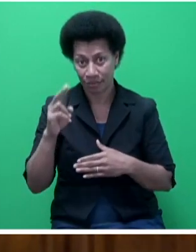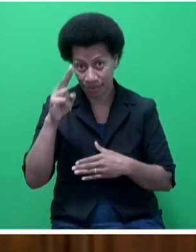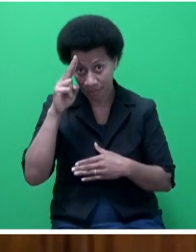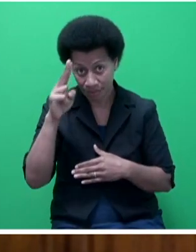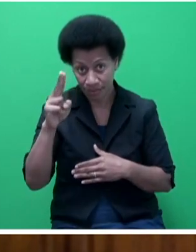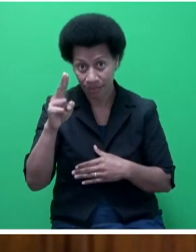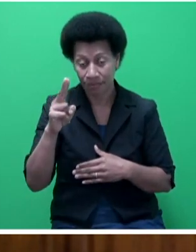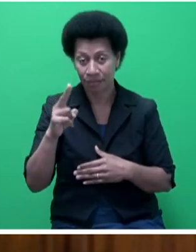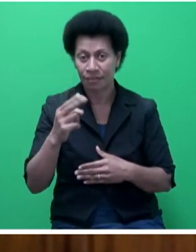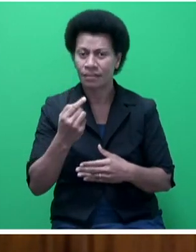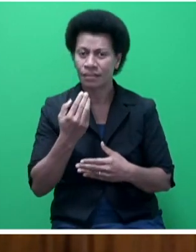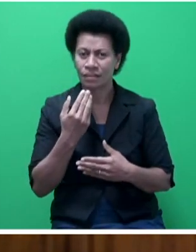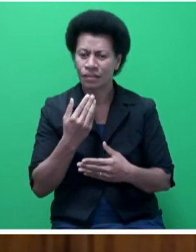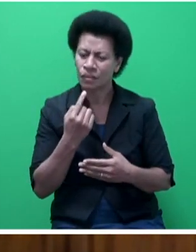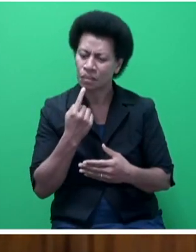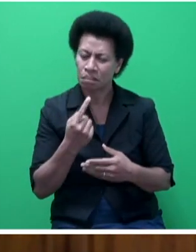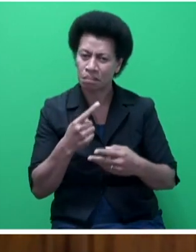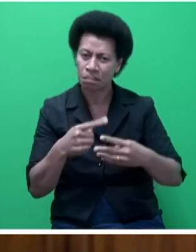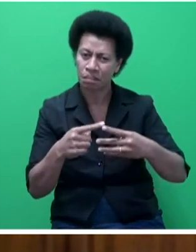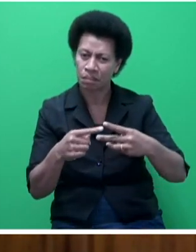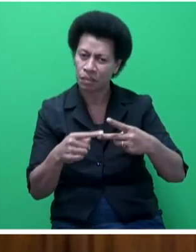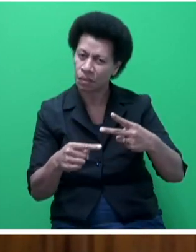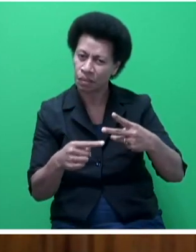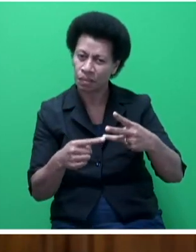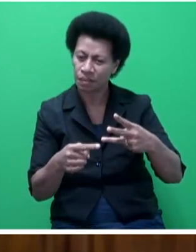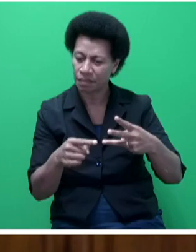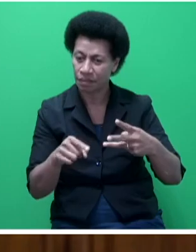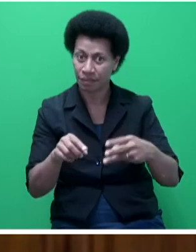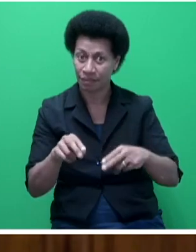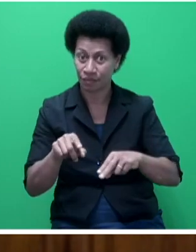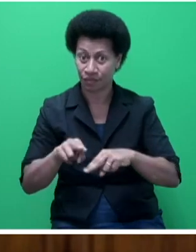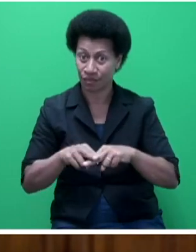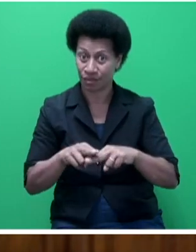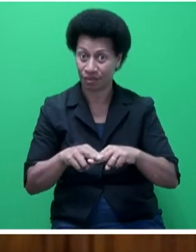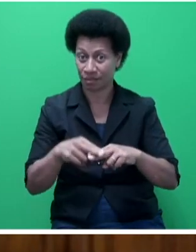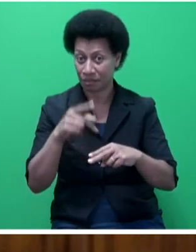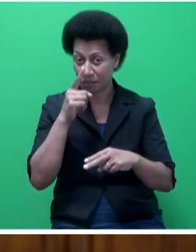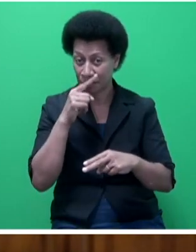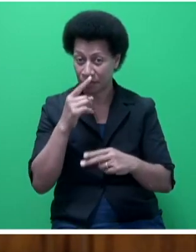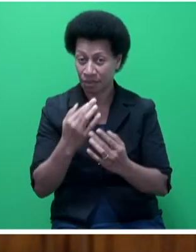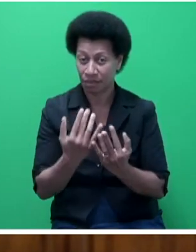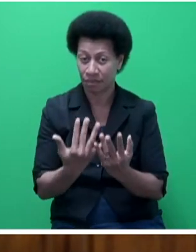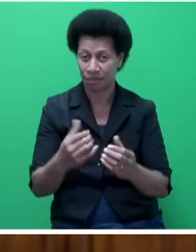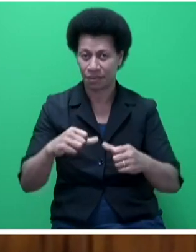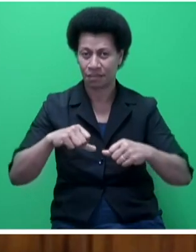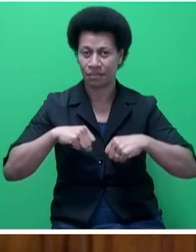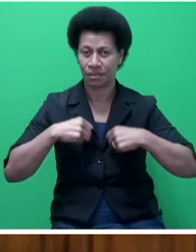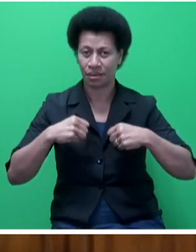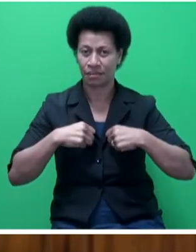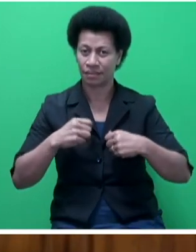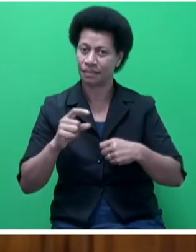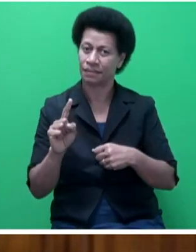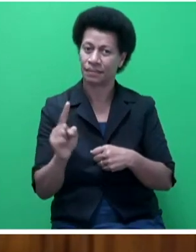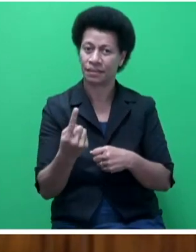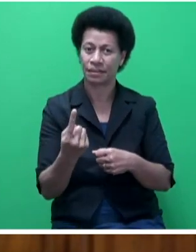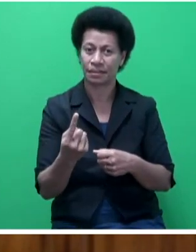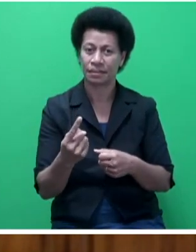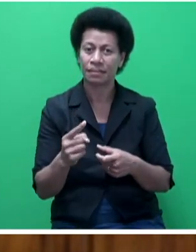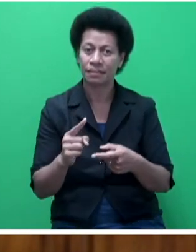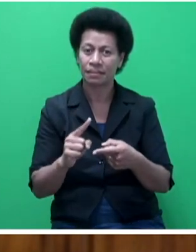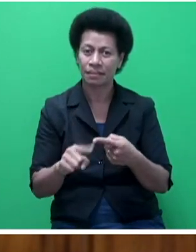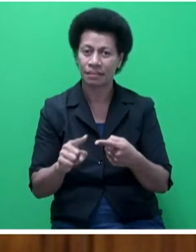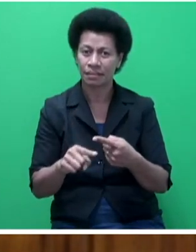importance of one or two areas that the citizens of Fiji need to be proud of. Firstly, the energy